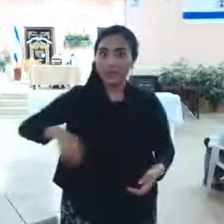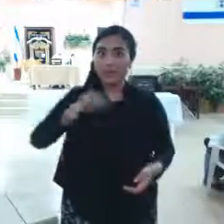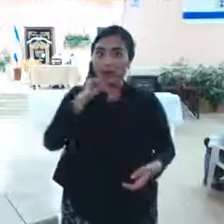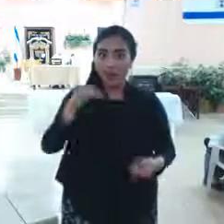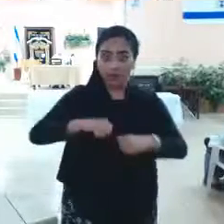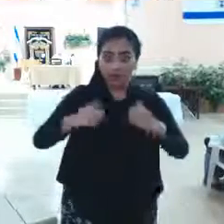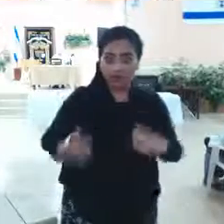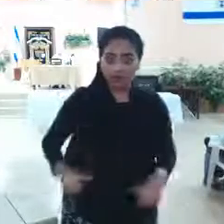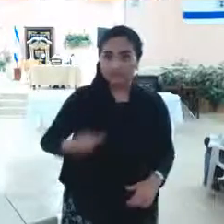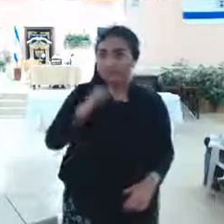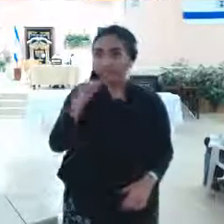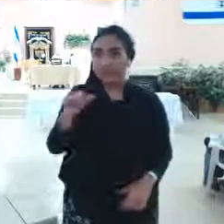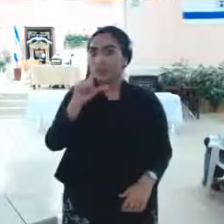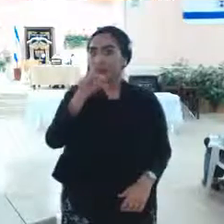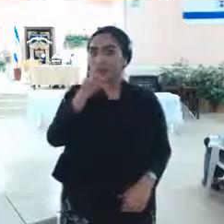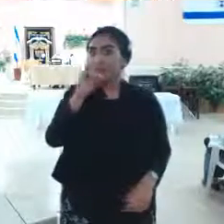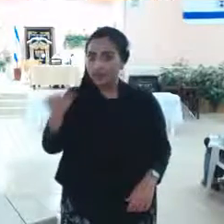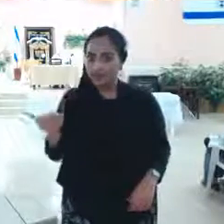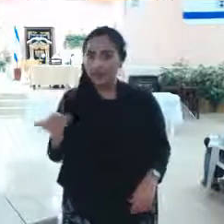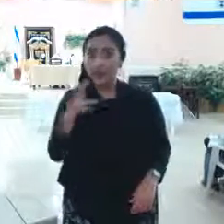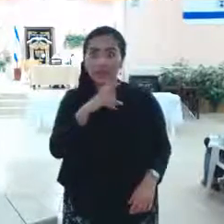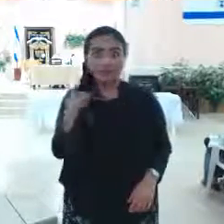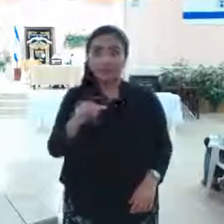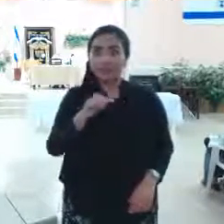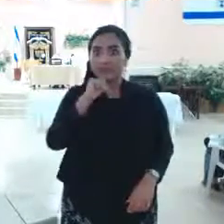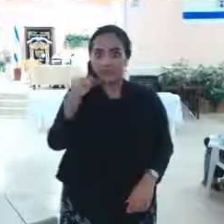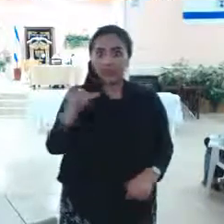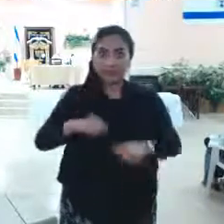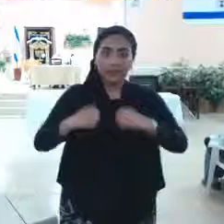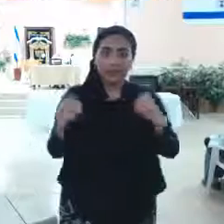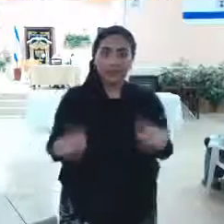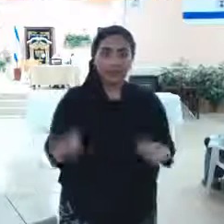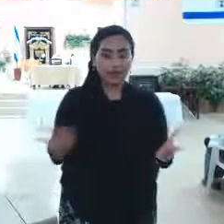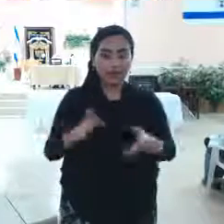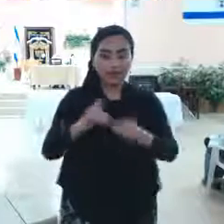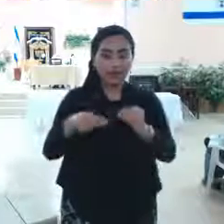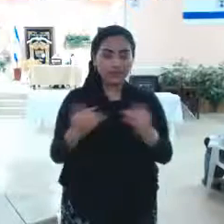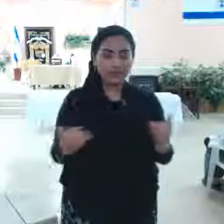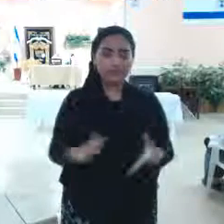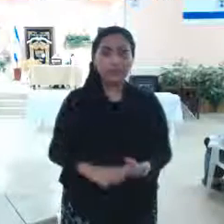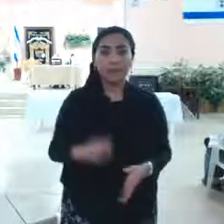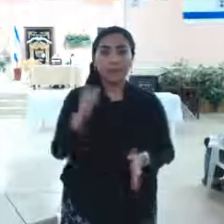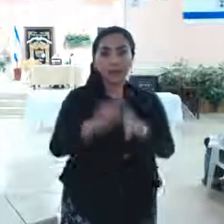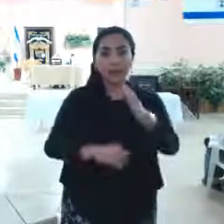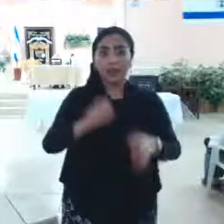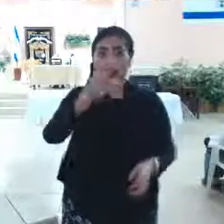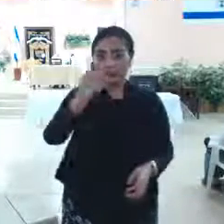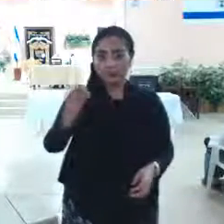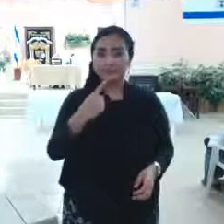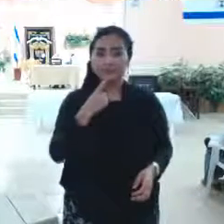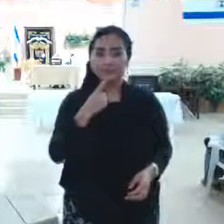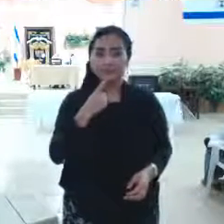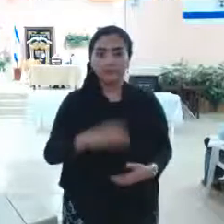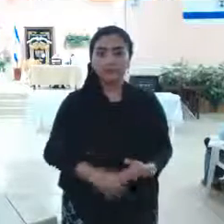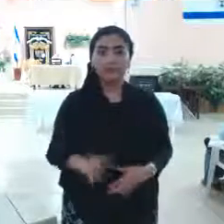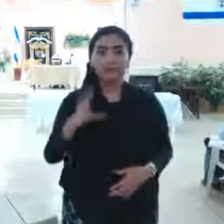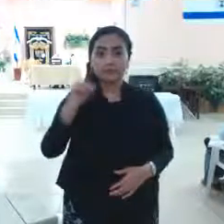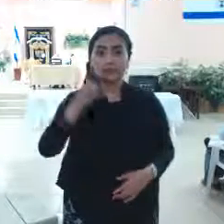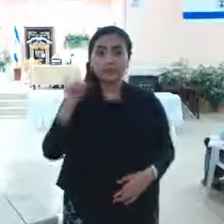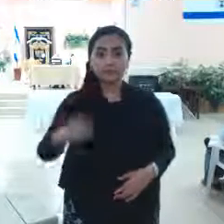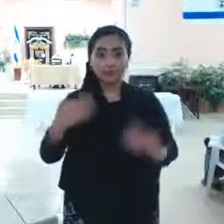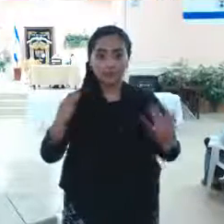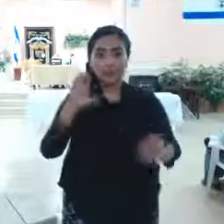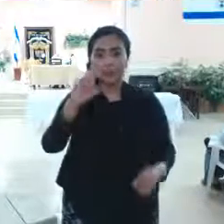Kohanim, neither the ni los Kohanim levitas, or the y mucho Levites, menos, and of lógico, los course Kohanim en not este the caso. Kohanim in this case. En el capítulo 30 In chapter dice: 30 envió says,